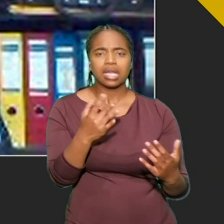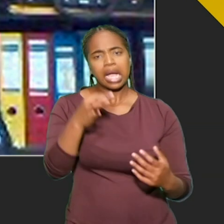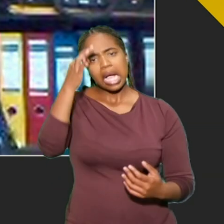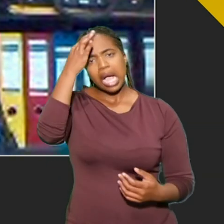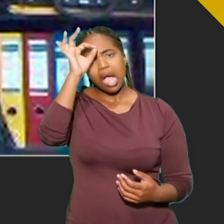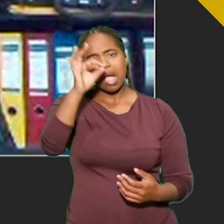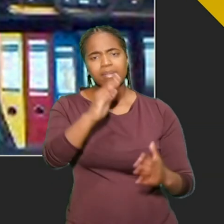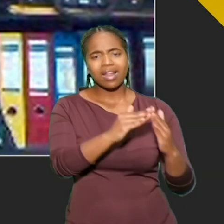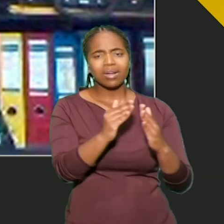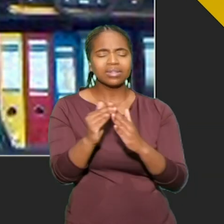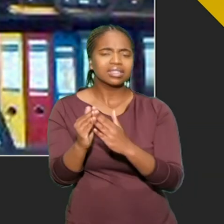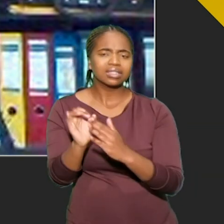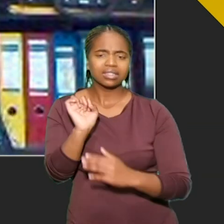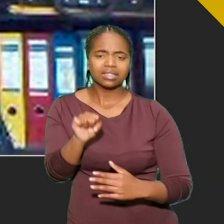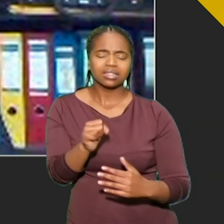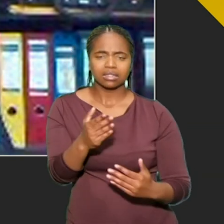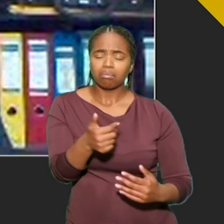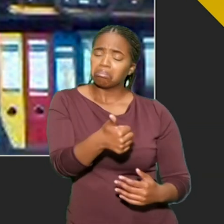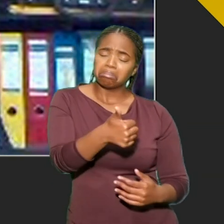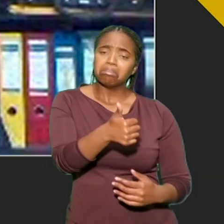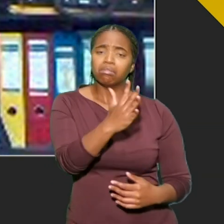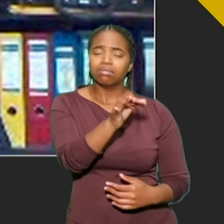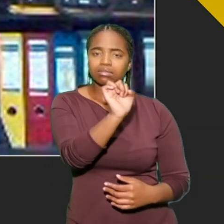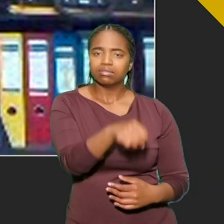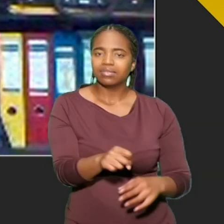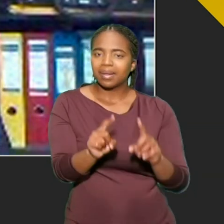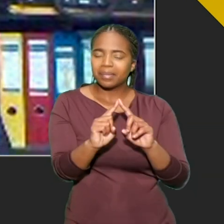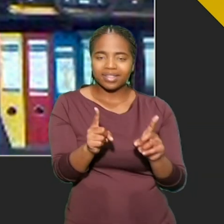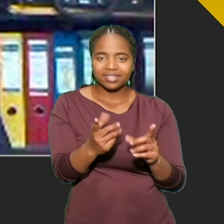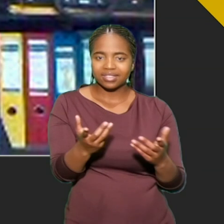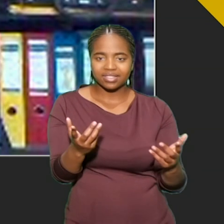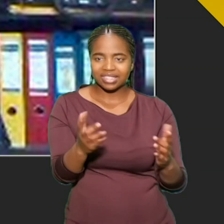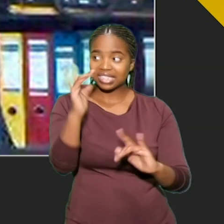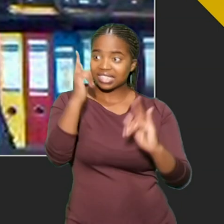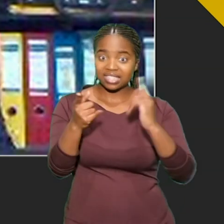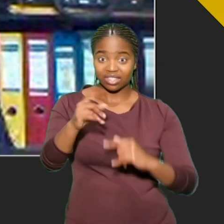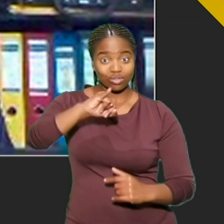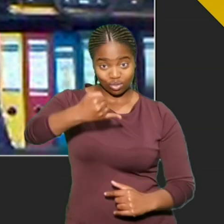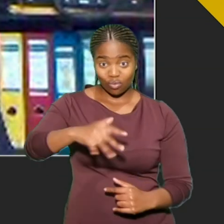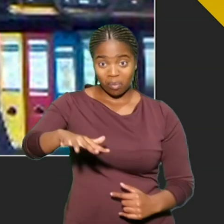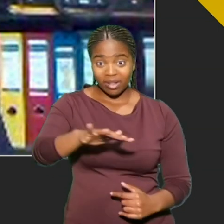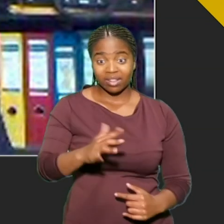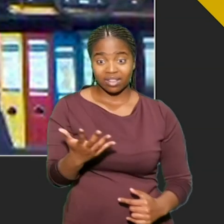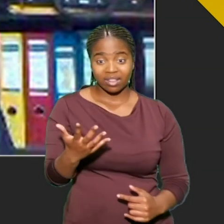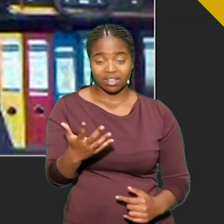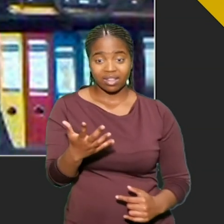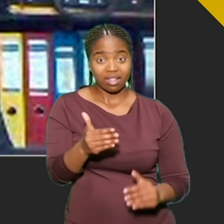subsidy housing, which is, of course, a very good thing. Mm. All possible city around Joburg, how far are they from the